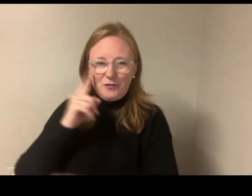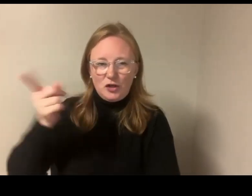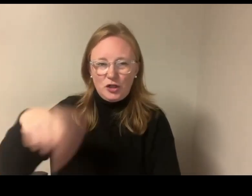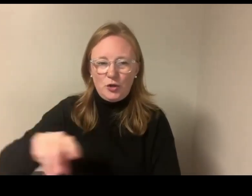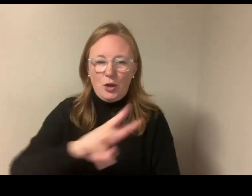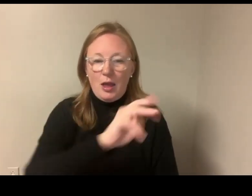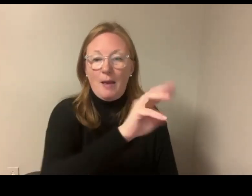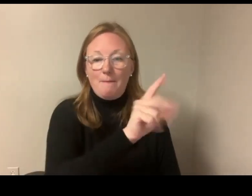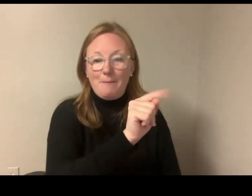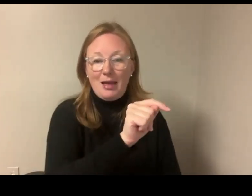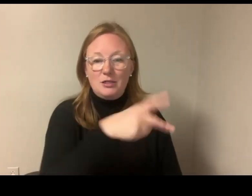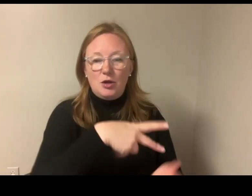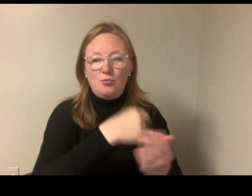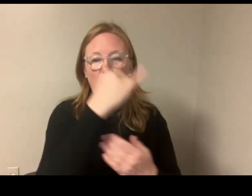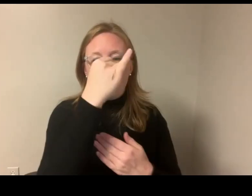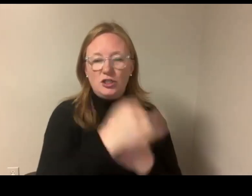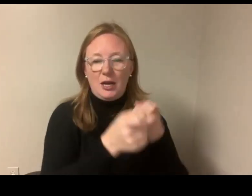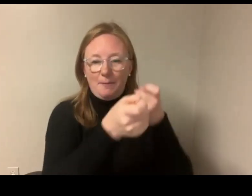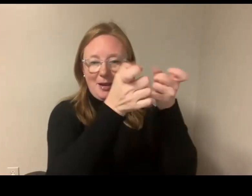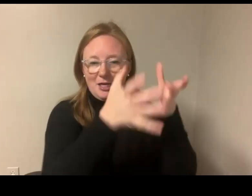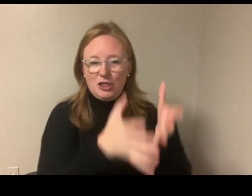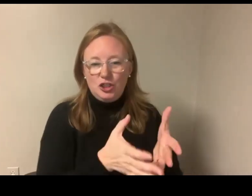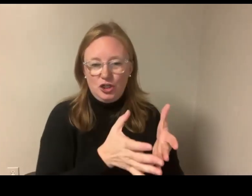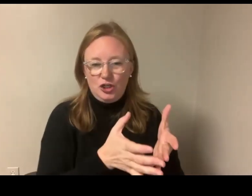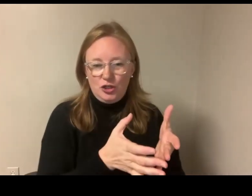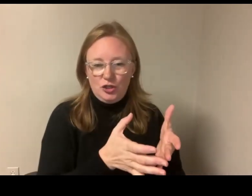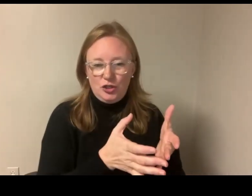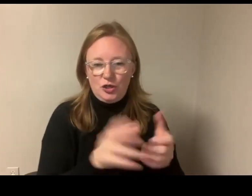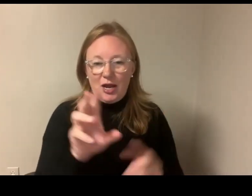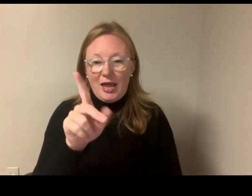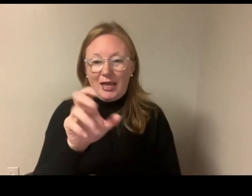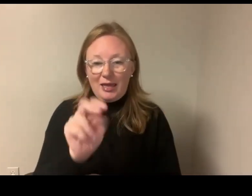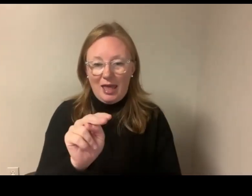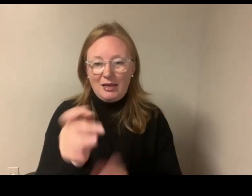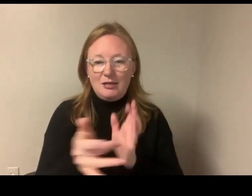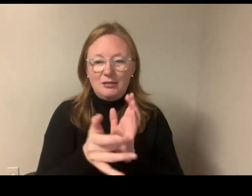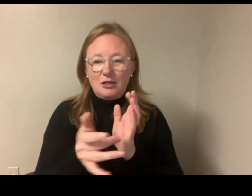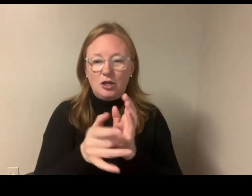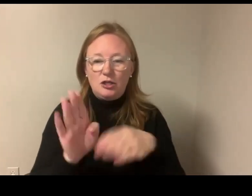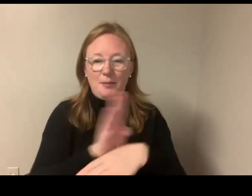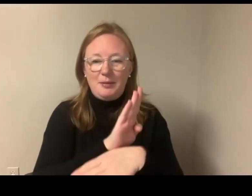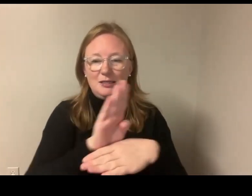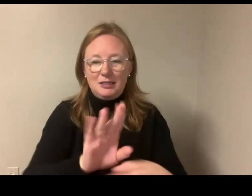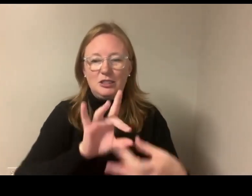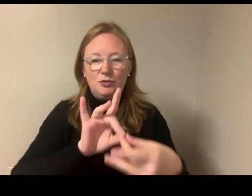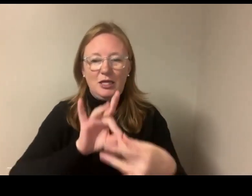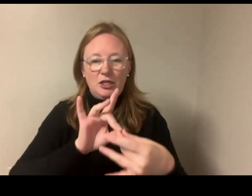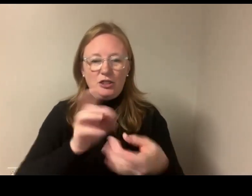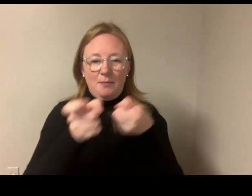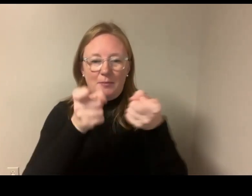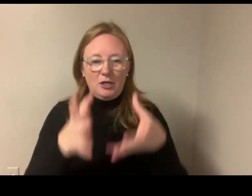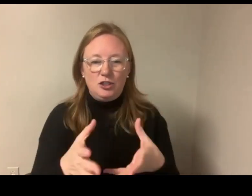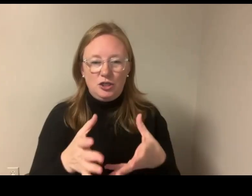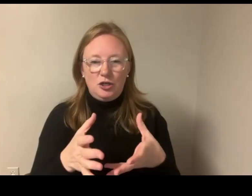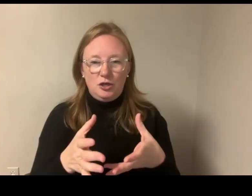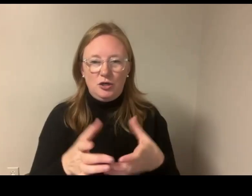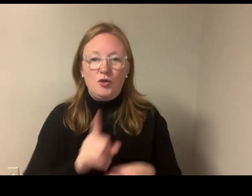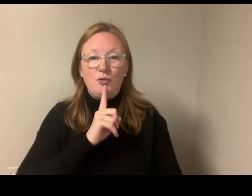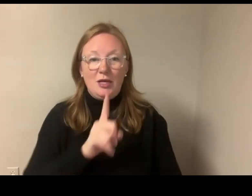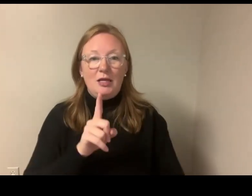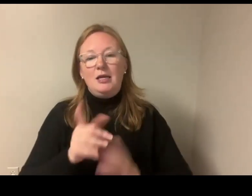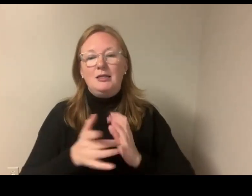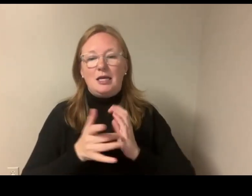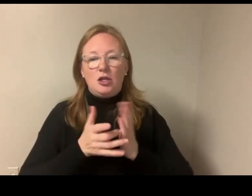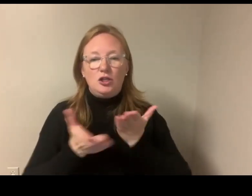Matt is our project manager, and Ken is our technology business relationship manager. They both sit within the technology